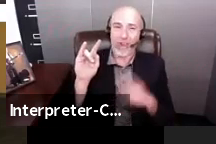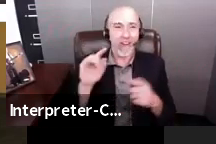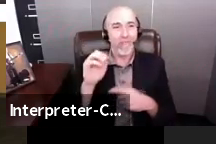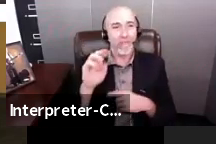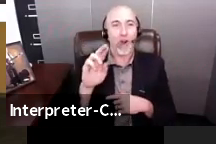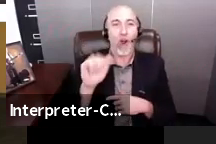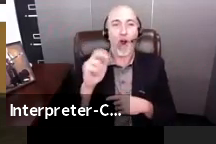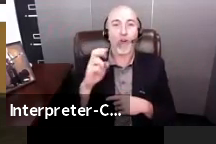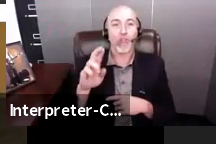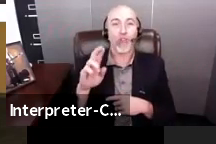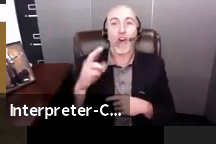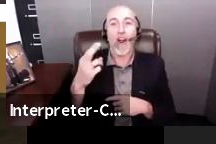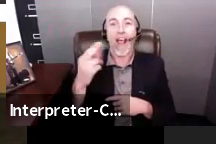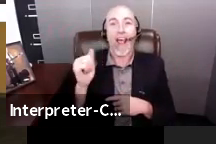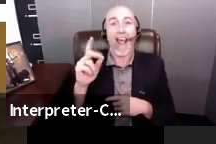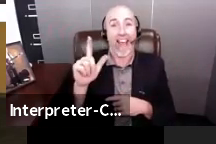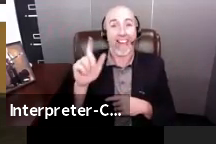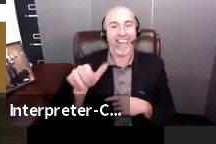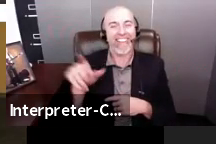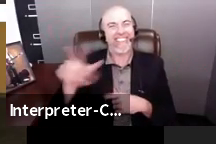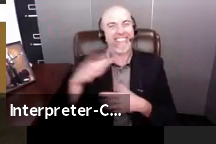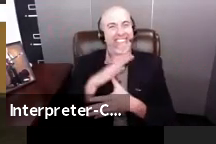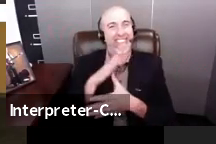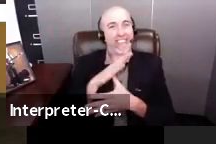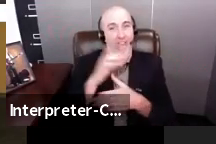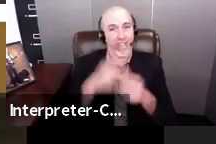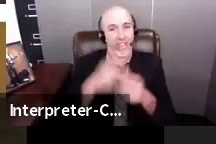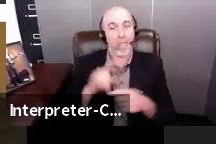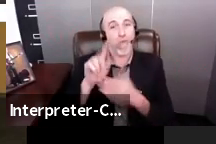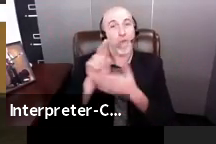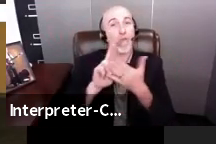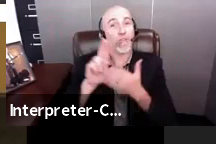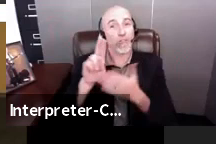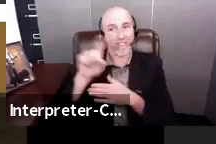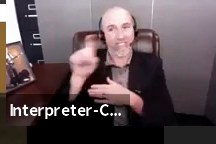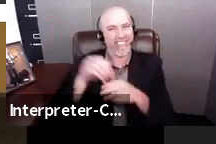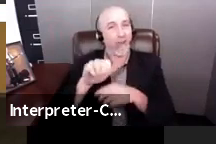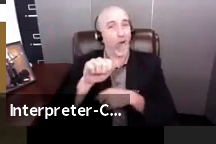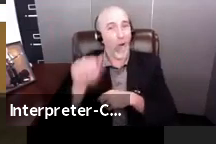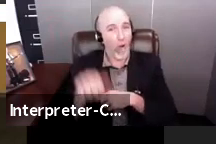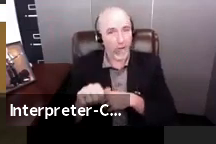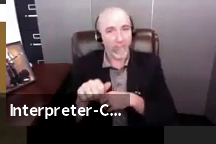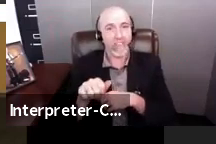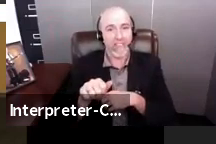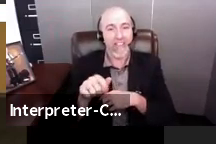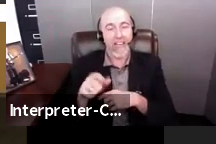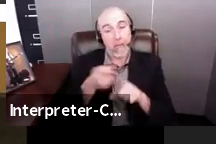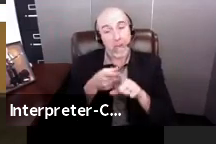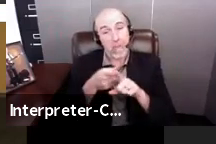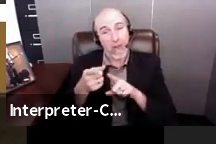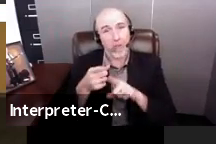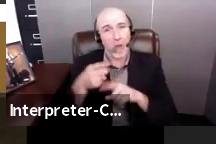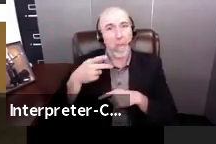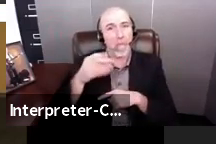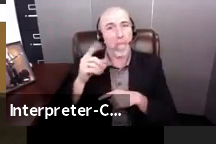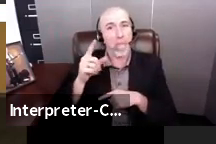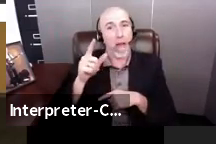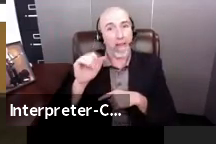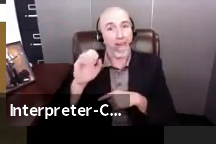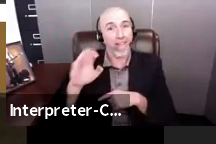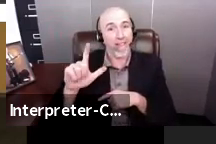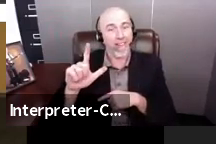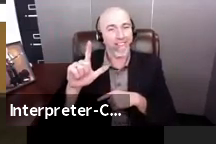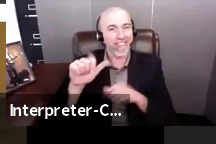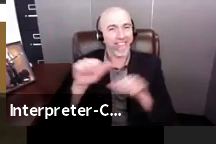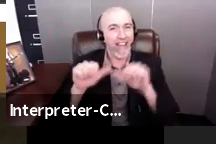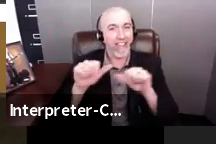Hadley. Archer is a senior from the University of Texas at Austin, majoring in political science and an appointee to